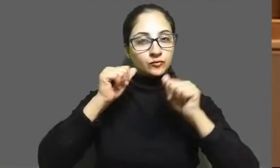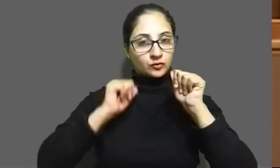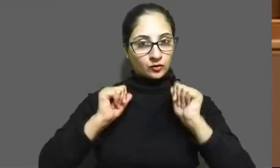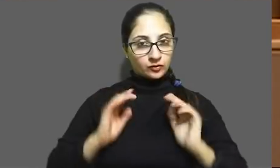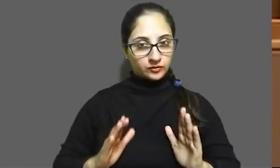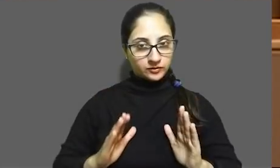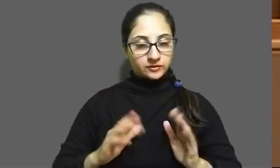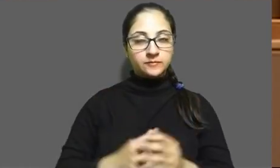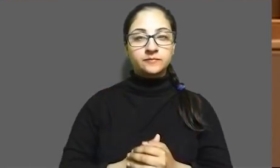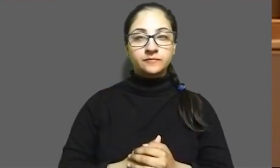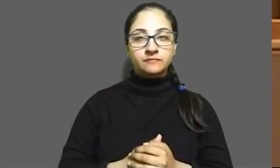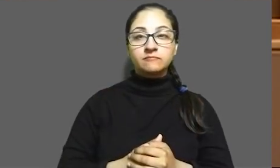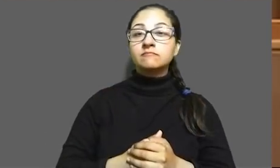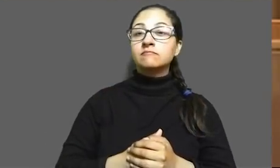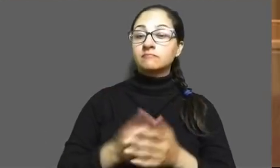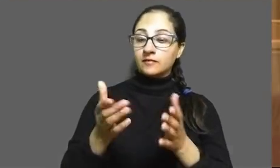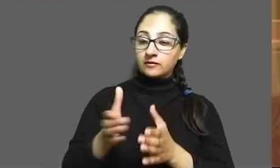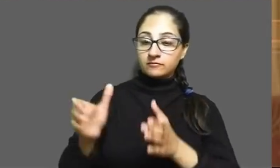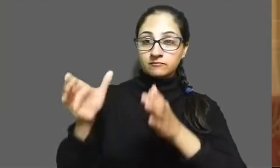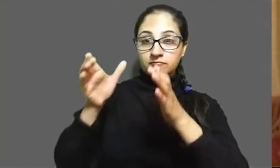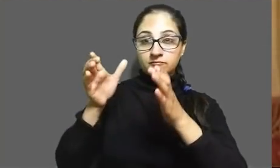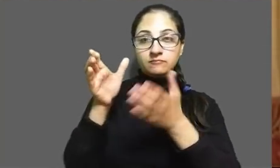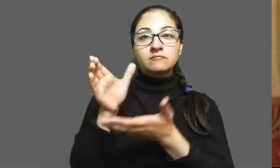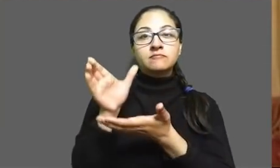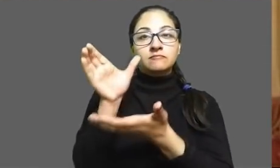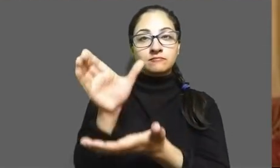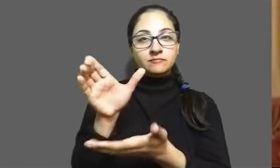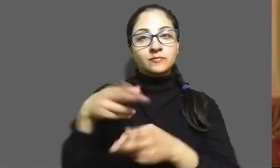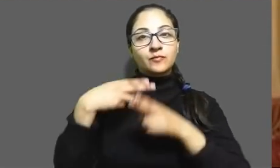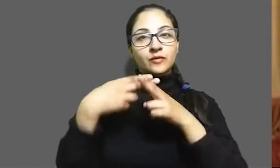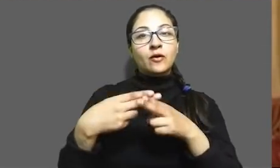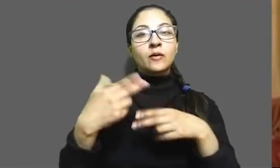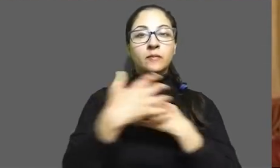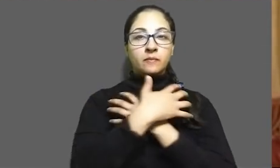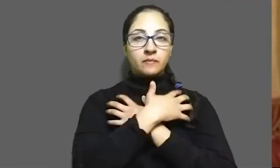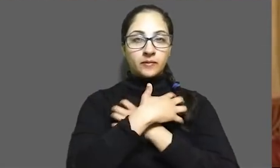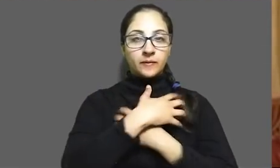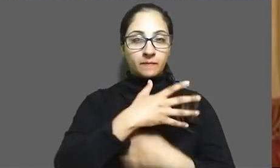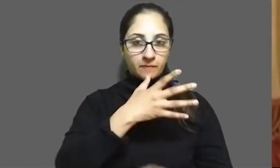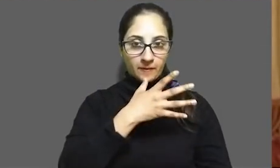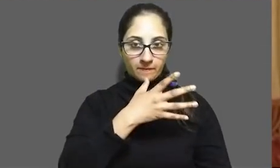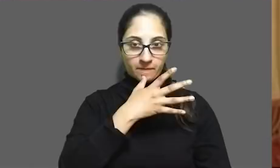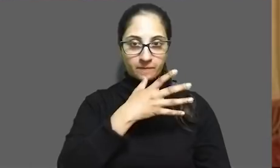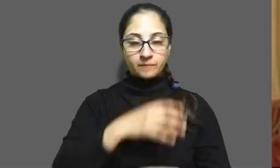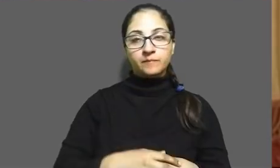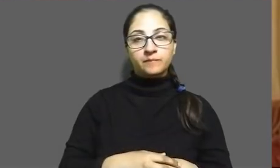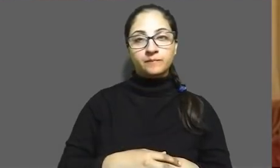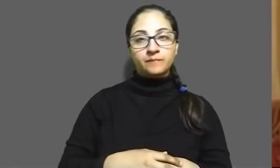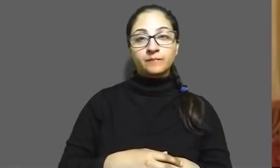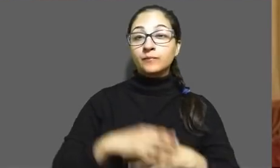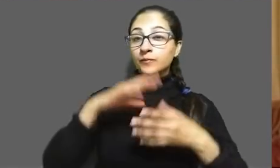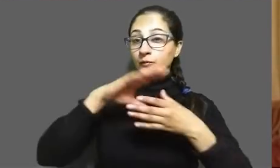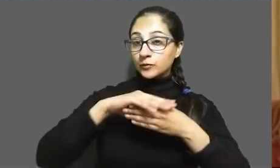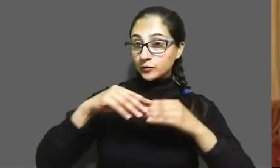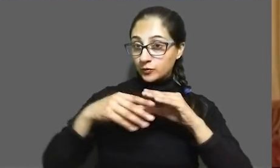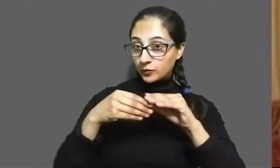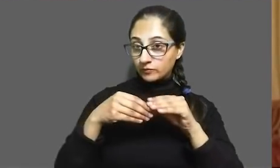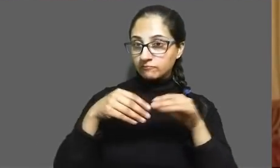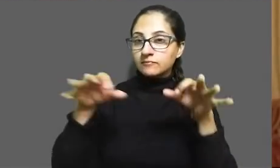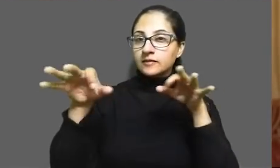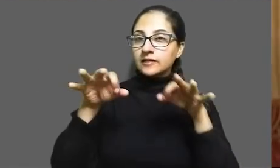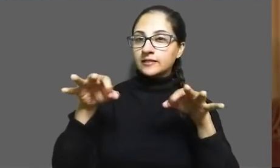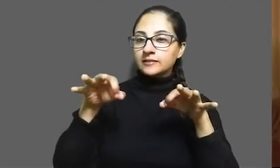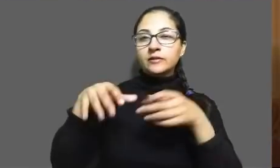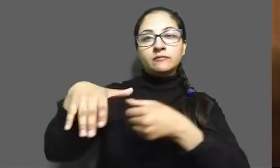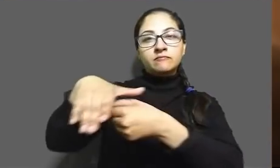He named this sculpture the Bear Mother. The story of Bear Mother tells of the founding